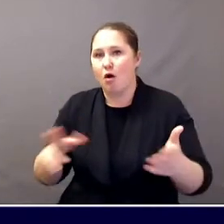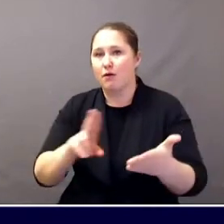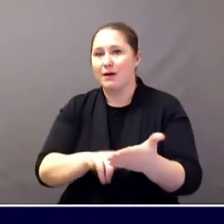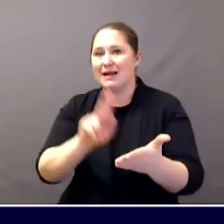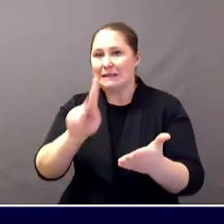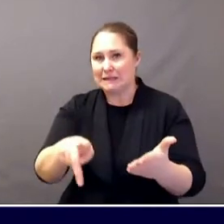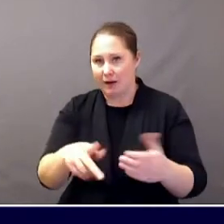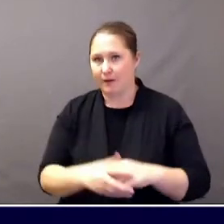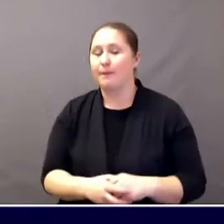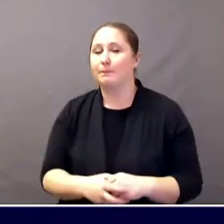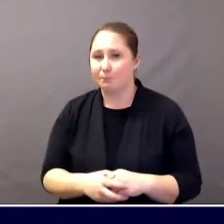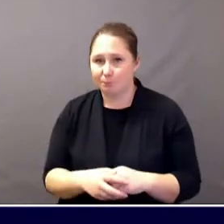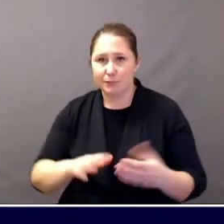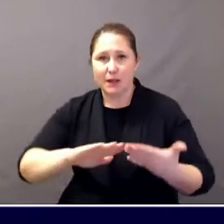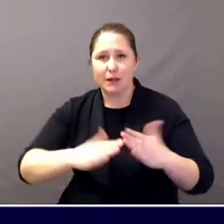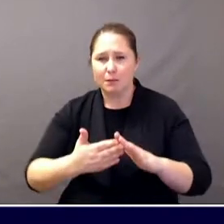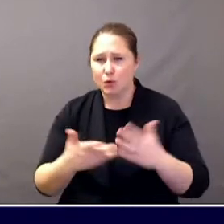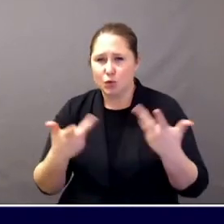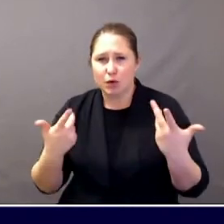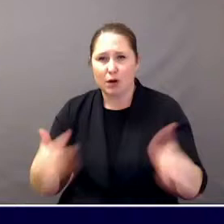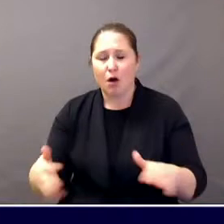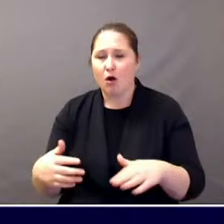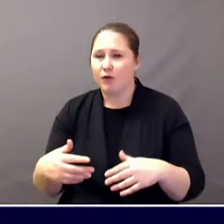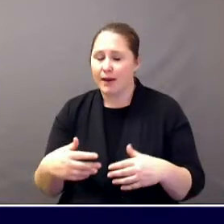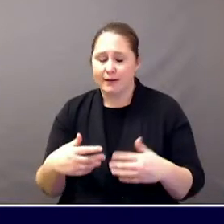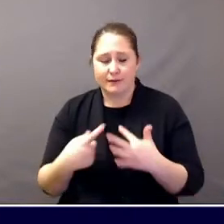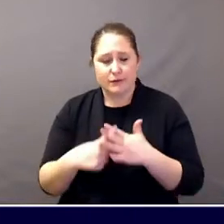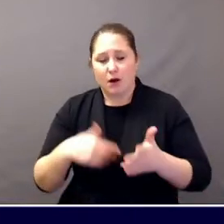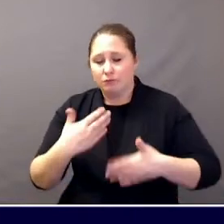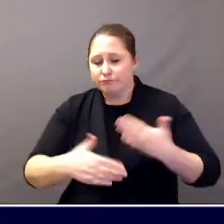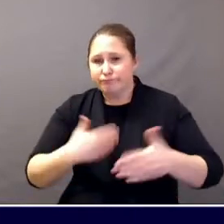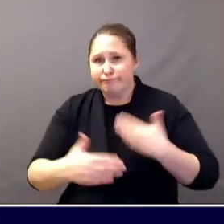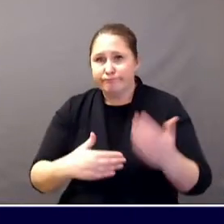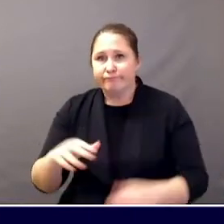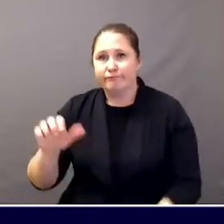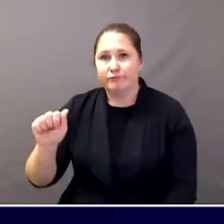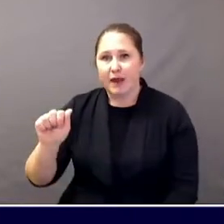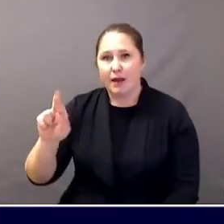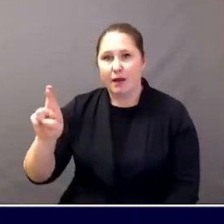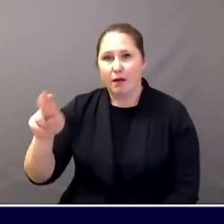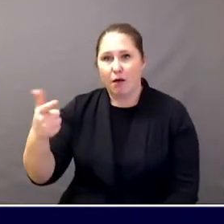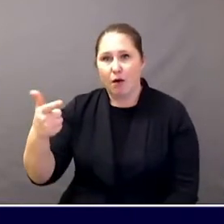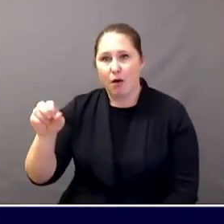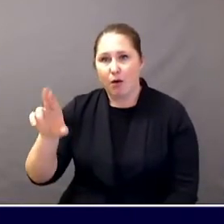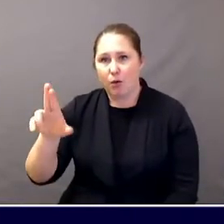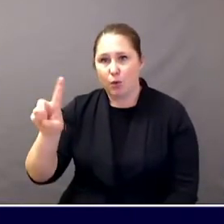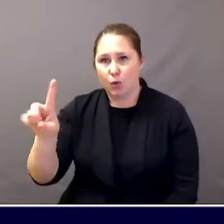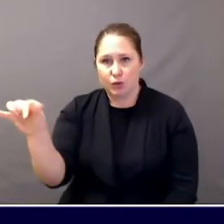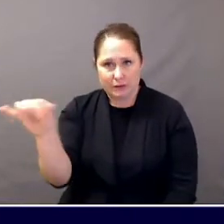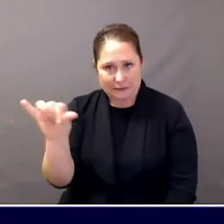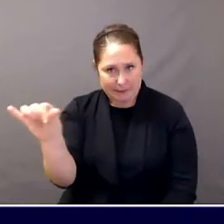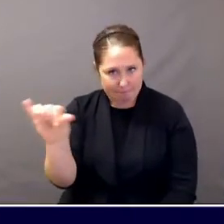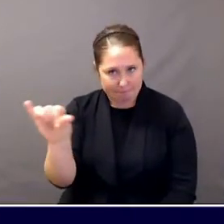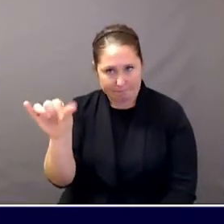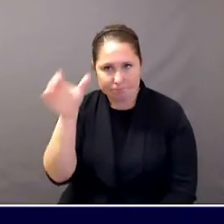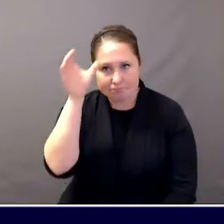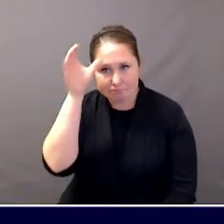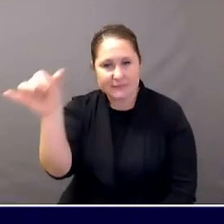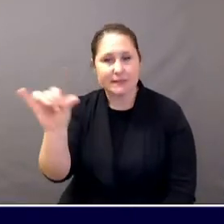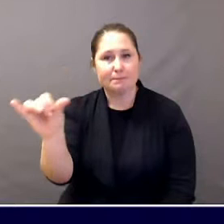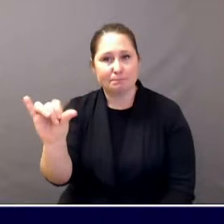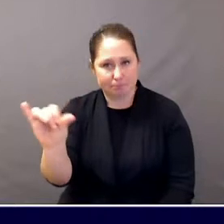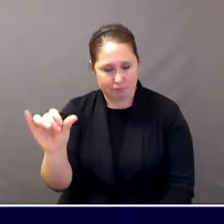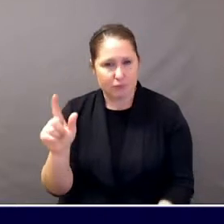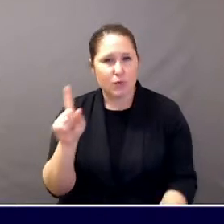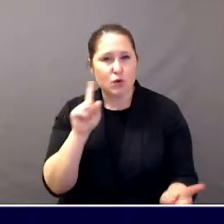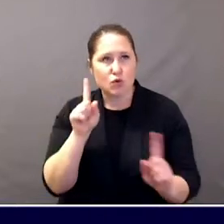got a list going. We're ready to go. Not just Northern Maine, AR Gould has indicated something similar. Other hospitals, I'm at least aware of